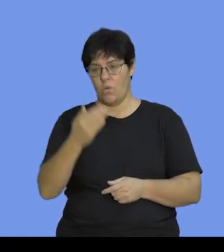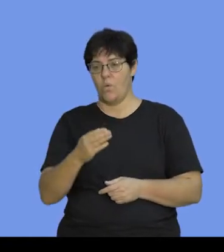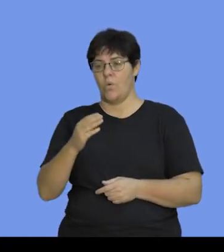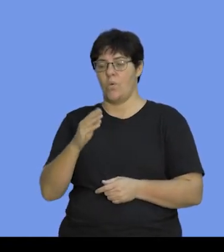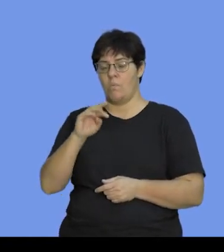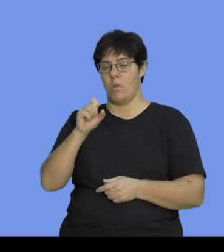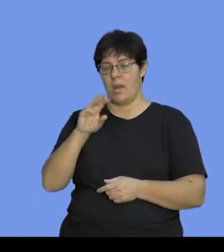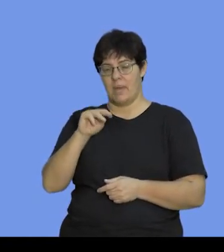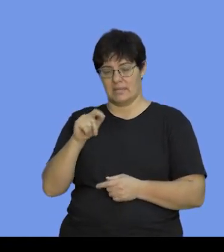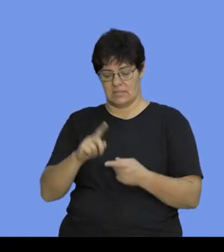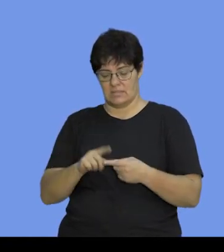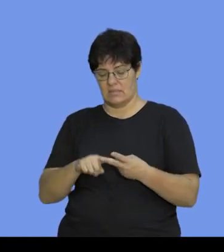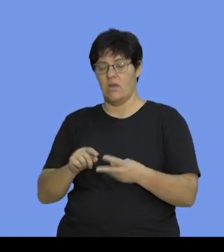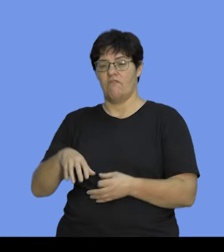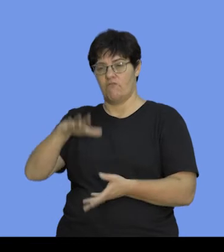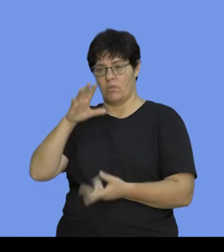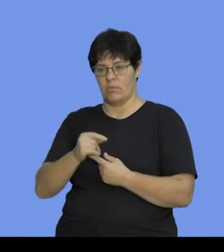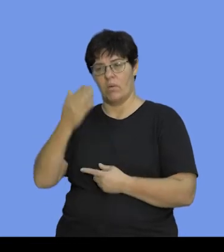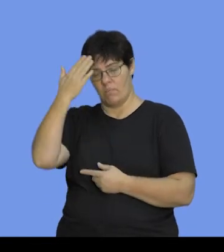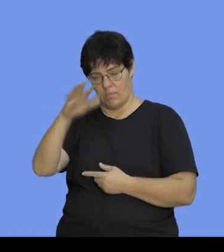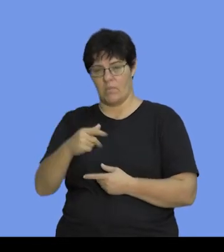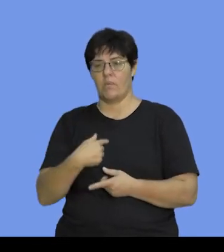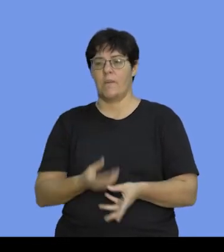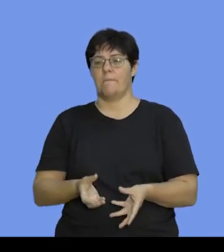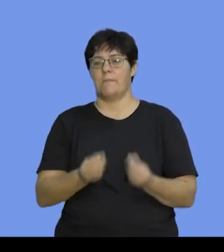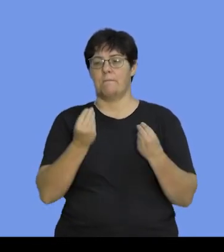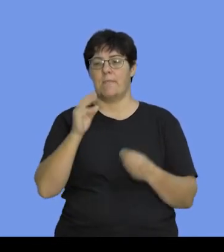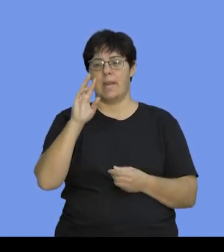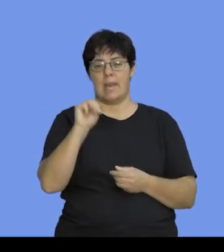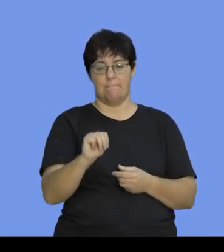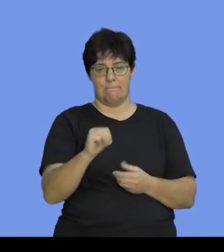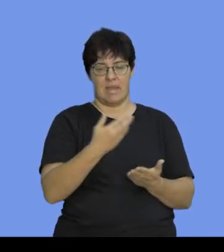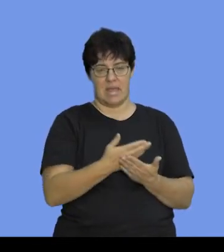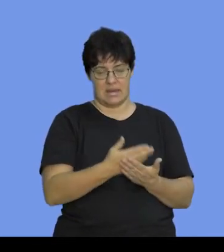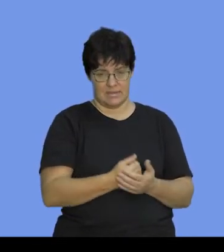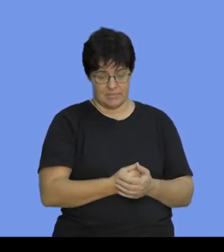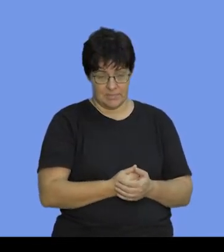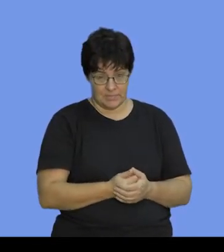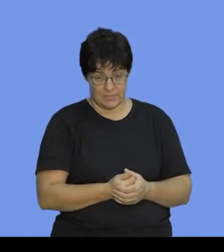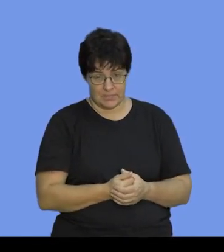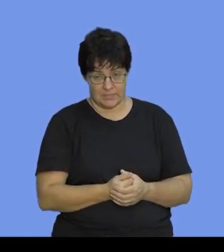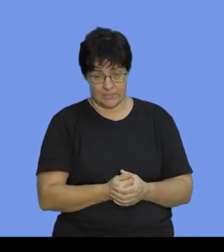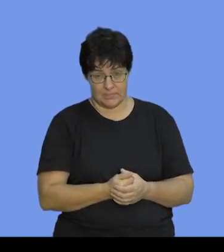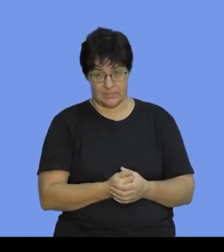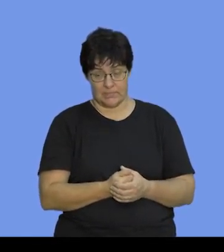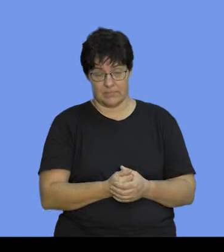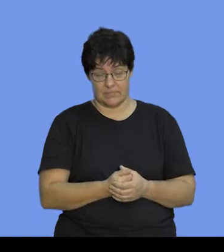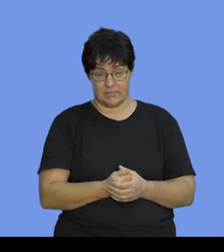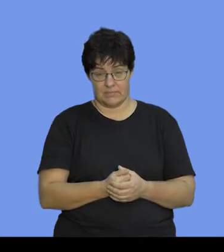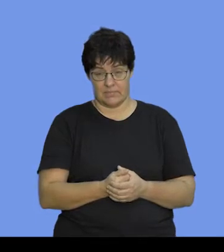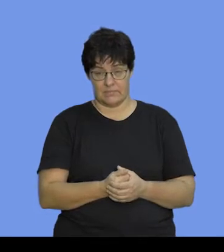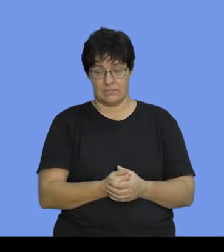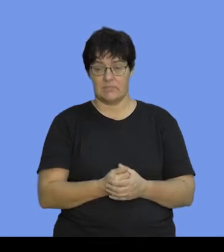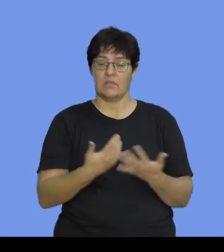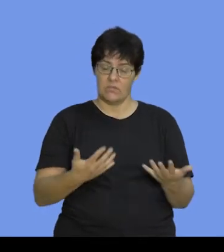molar mass, we know the volume, we are able then to determine the actual mass of the solute that